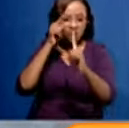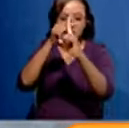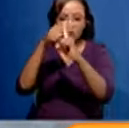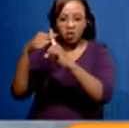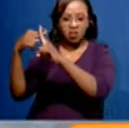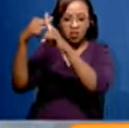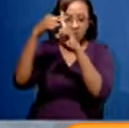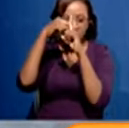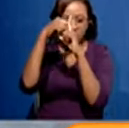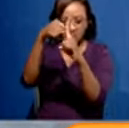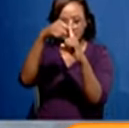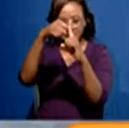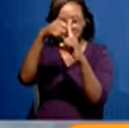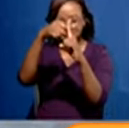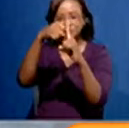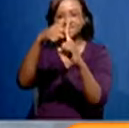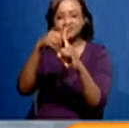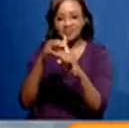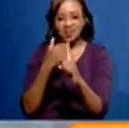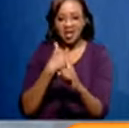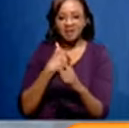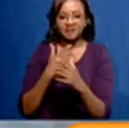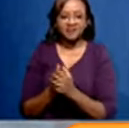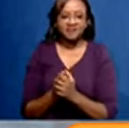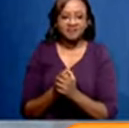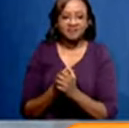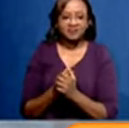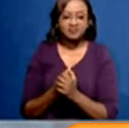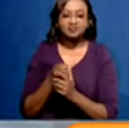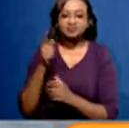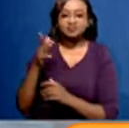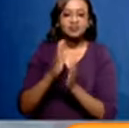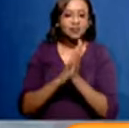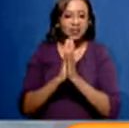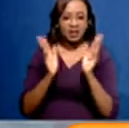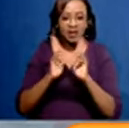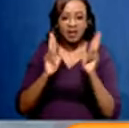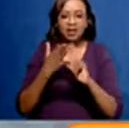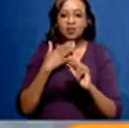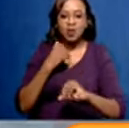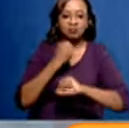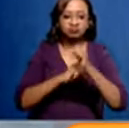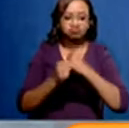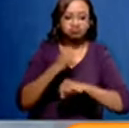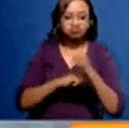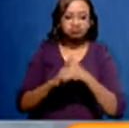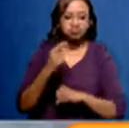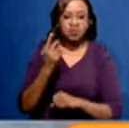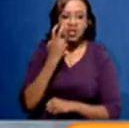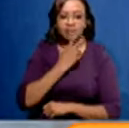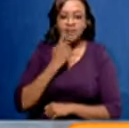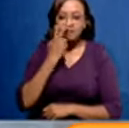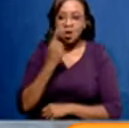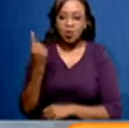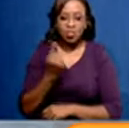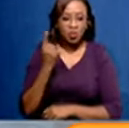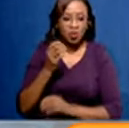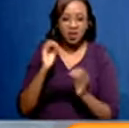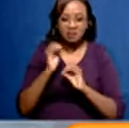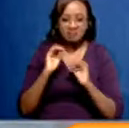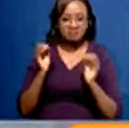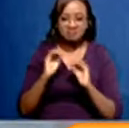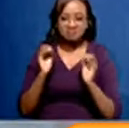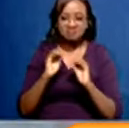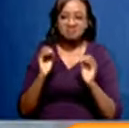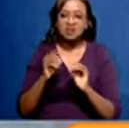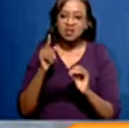for this country and the University of Nairobi, and he wants to actualize it. It's not just talk. He's not just talking the talk.